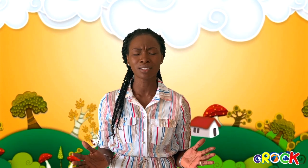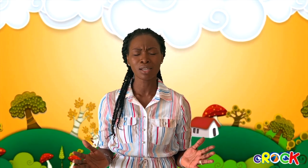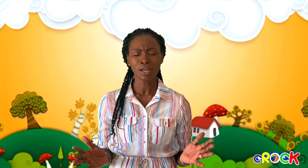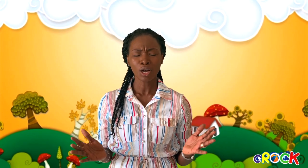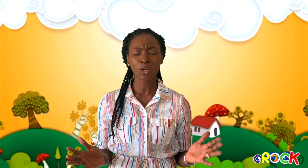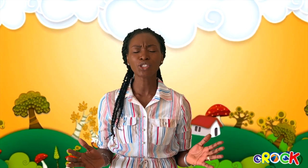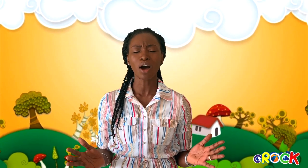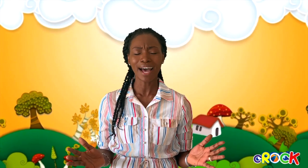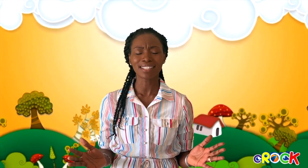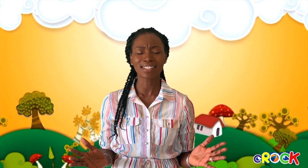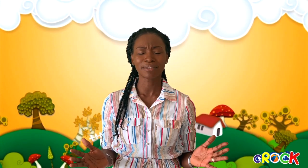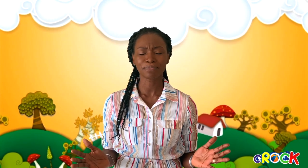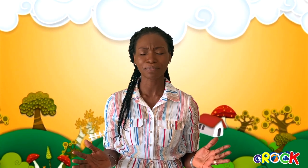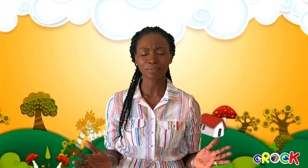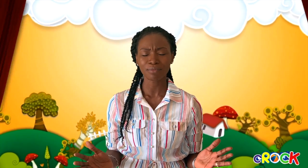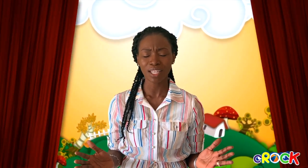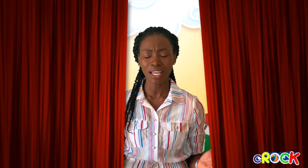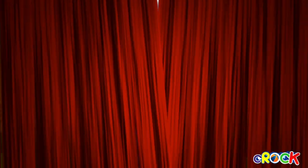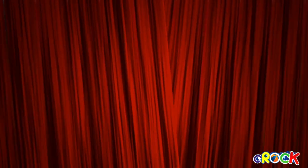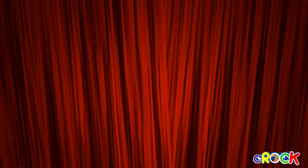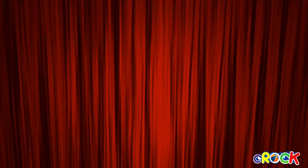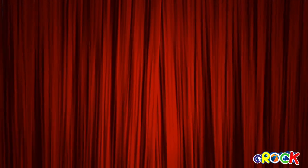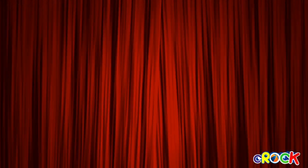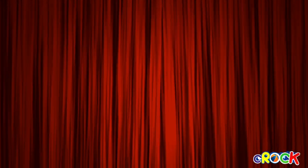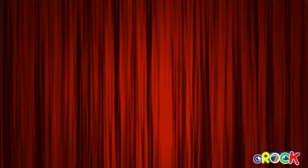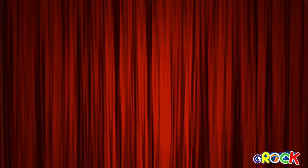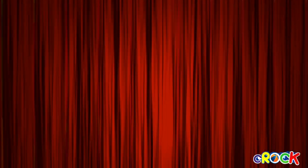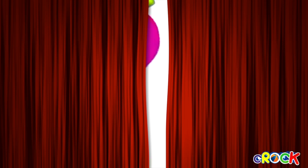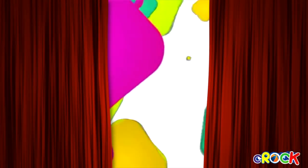Hallelujah. Close your eyes. Amen.